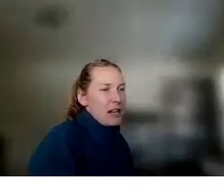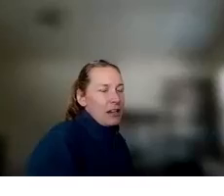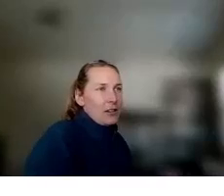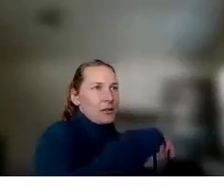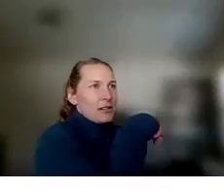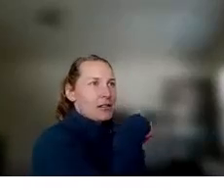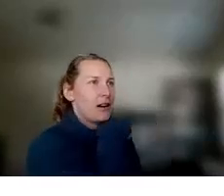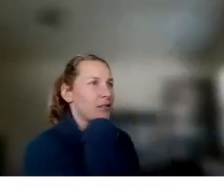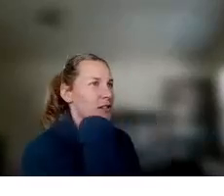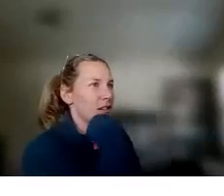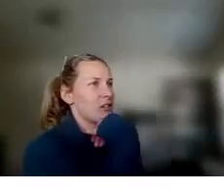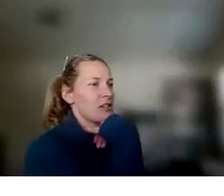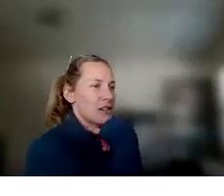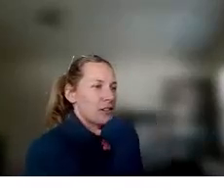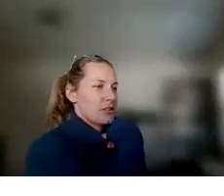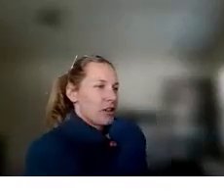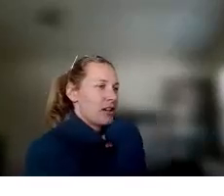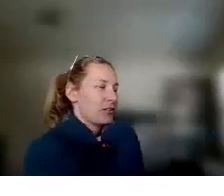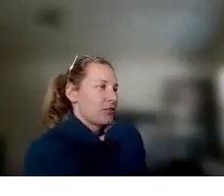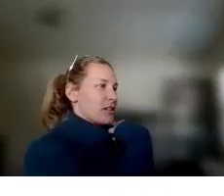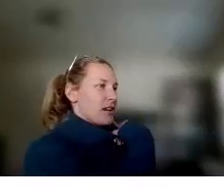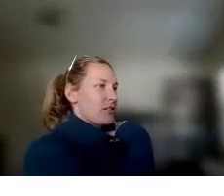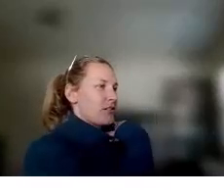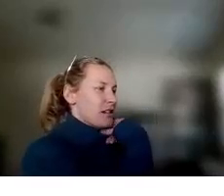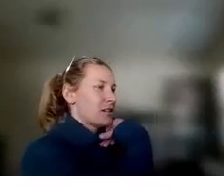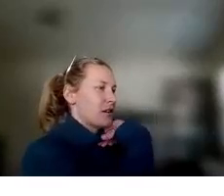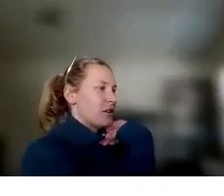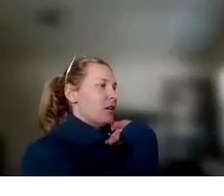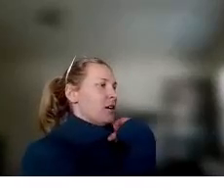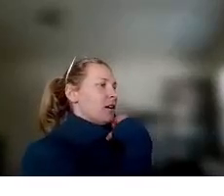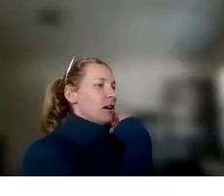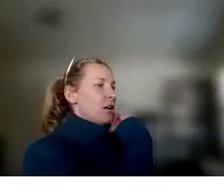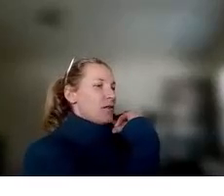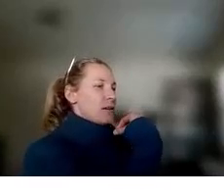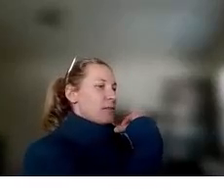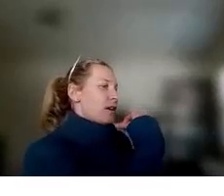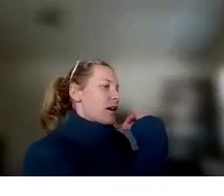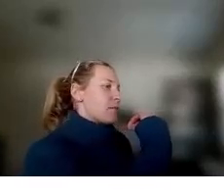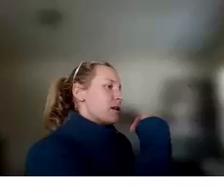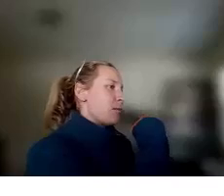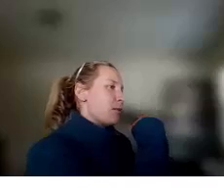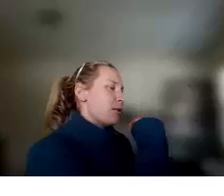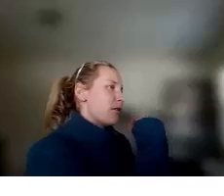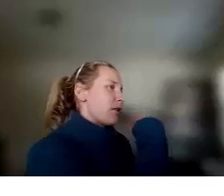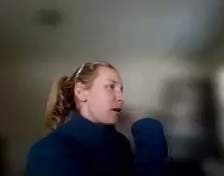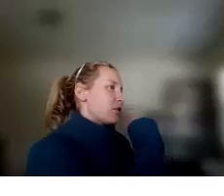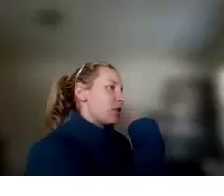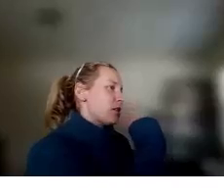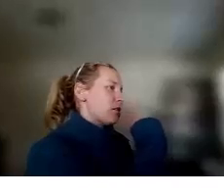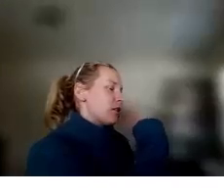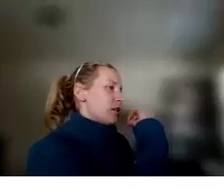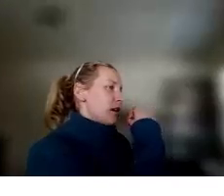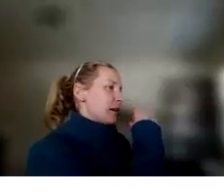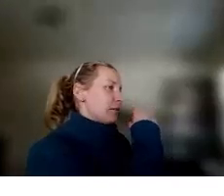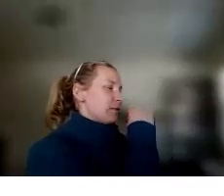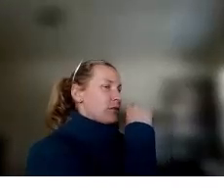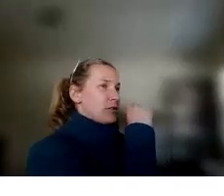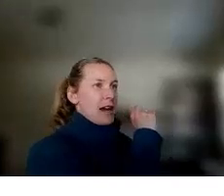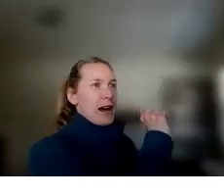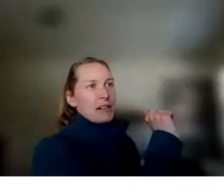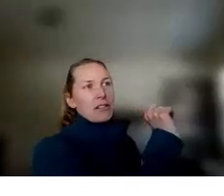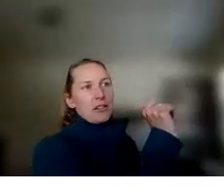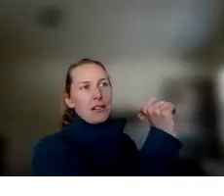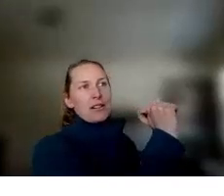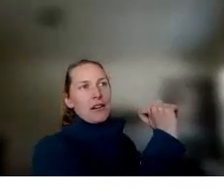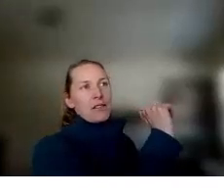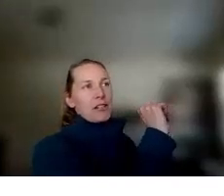We'll continue these conversations in the training for CFC. So if something comes up and you have a question, you can feel